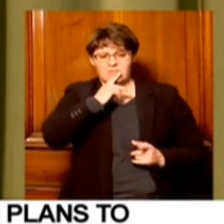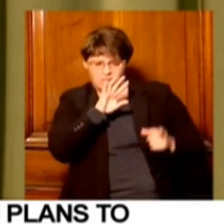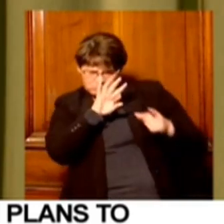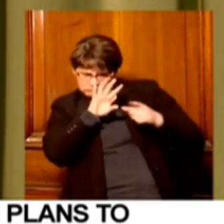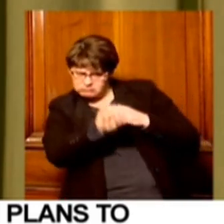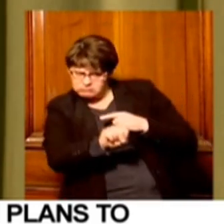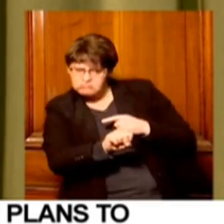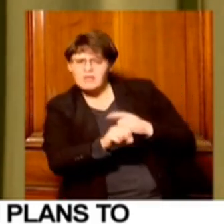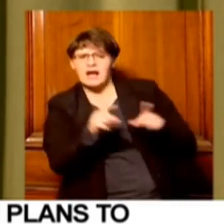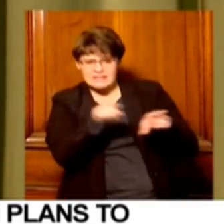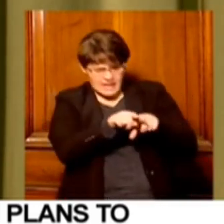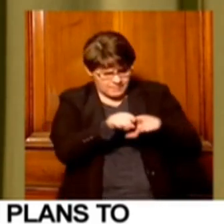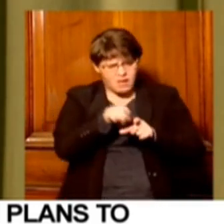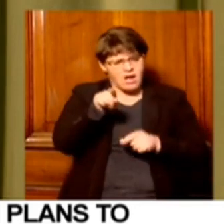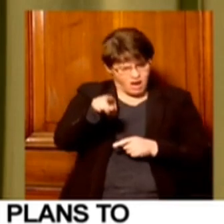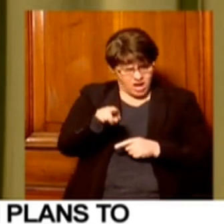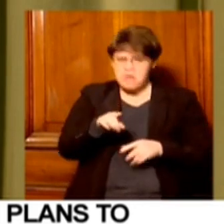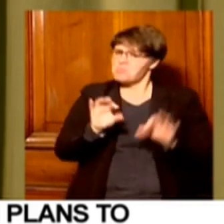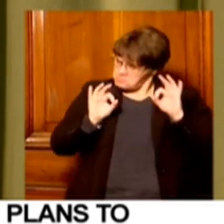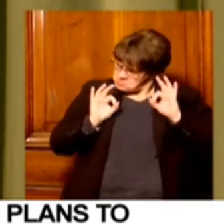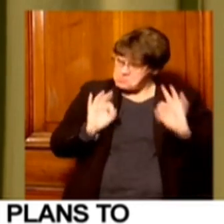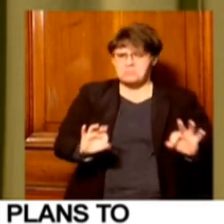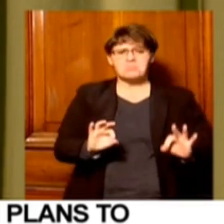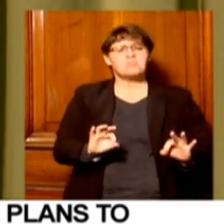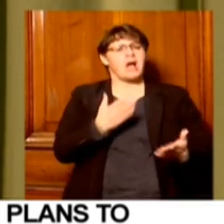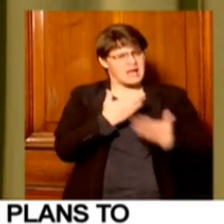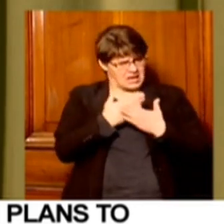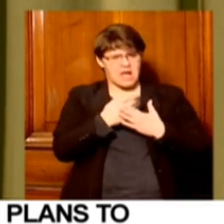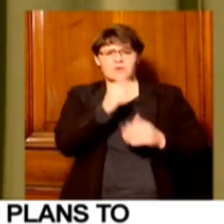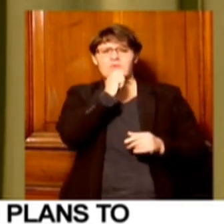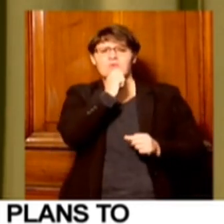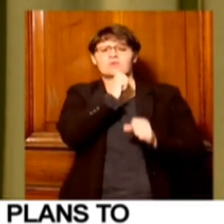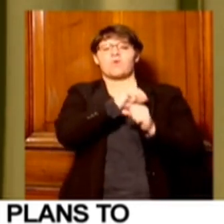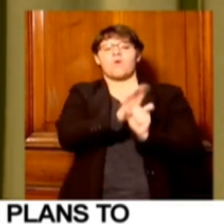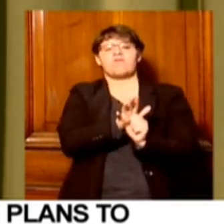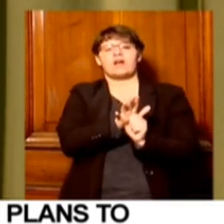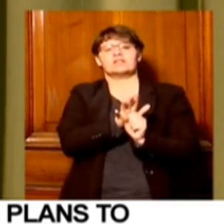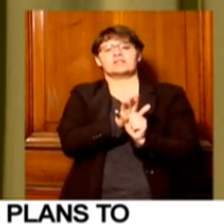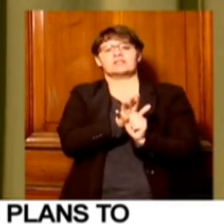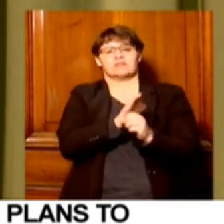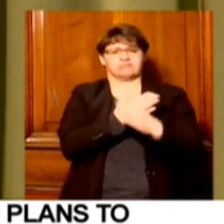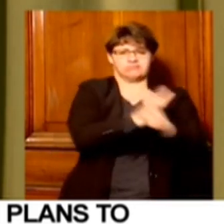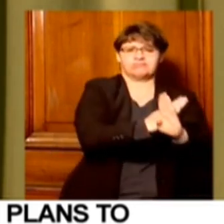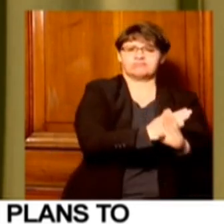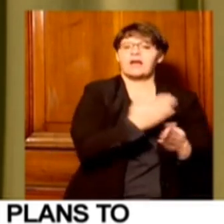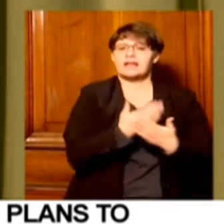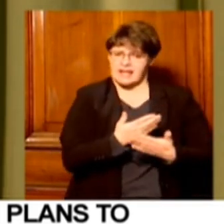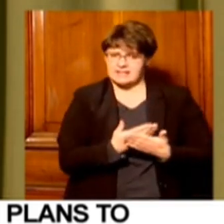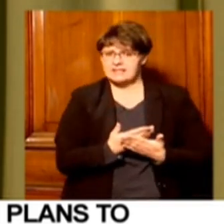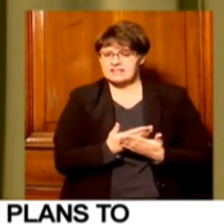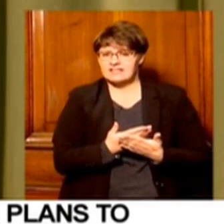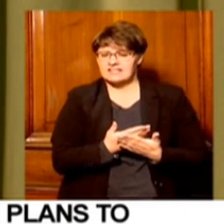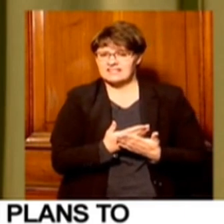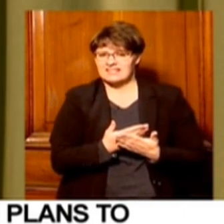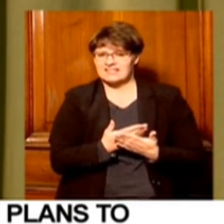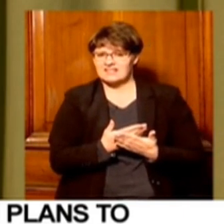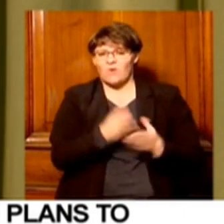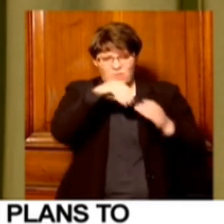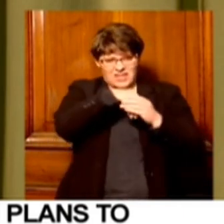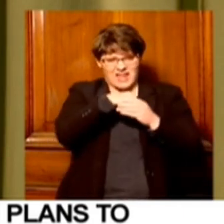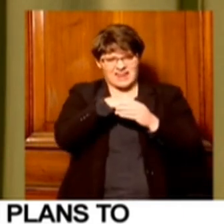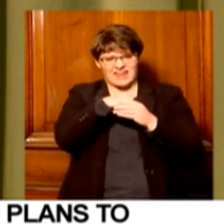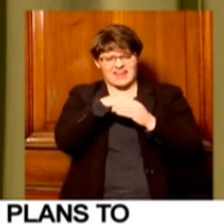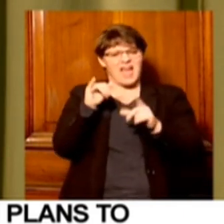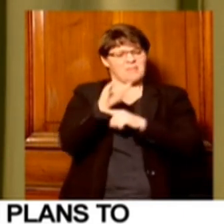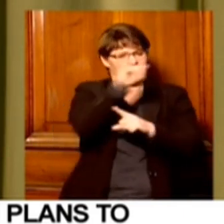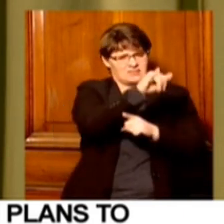by IATA, that they are quite efficient as well at dealing with COVID as an issue. And they did